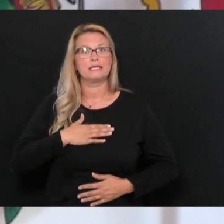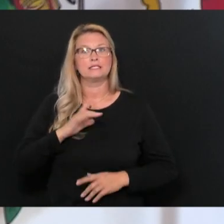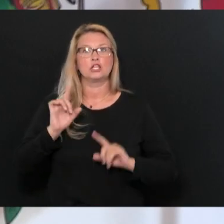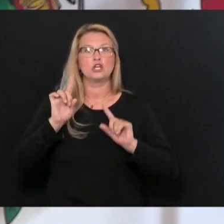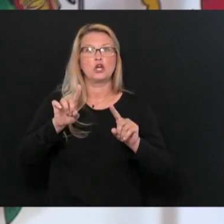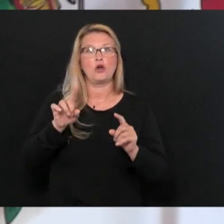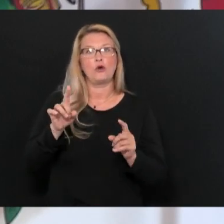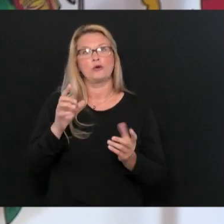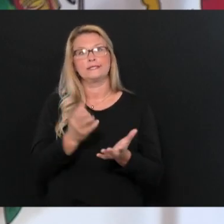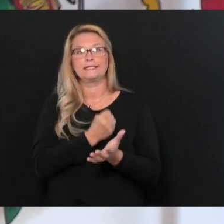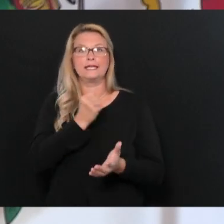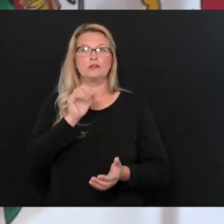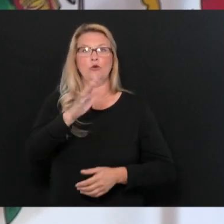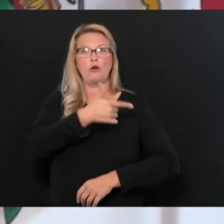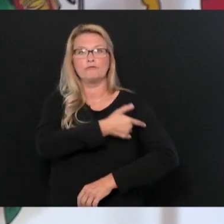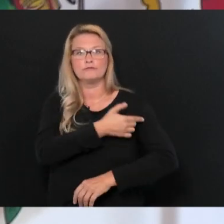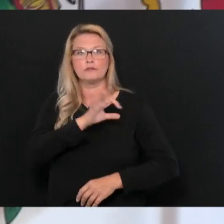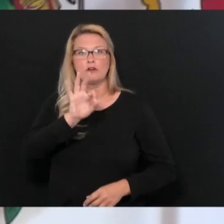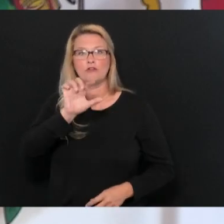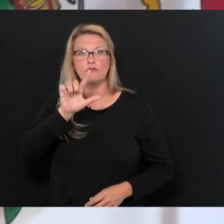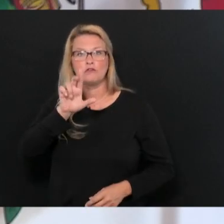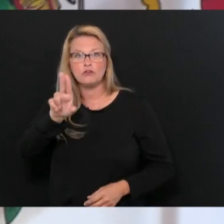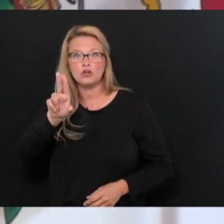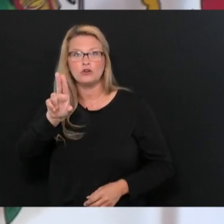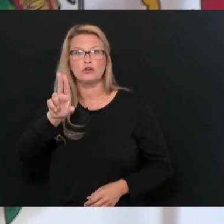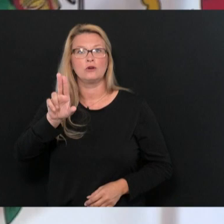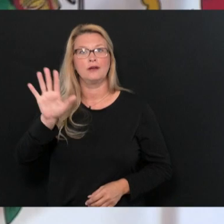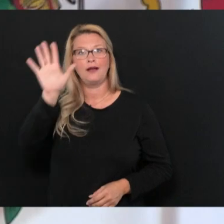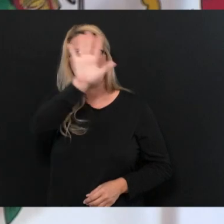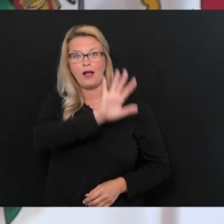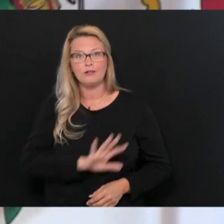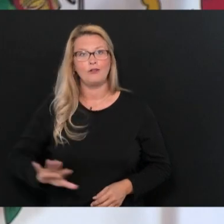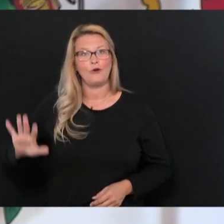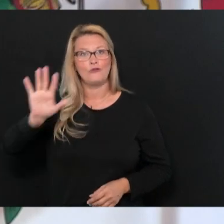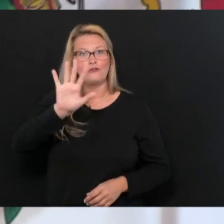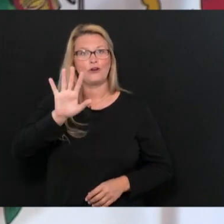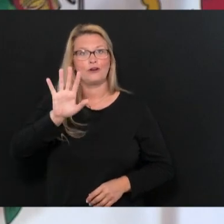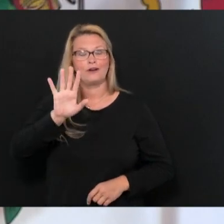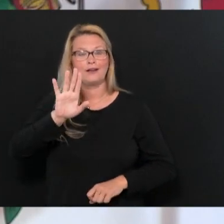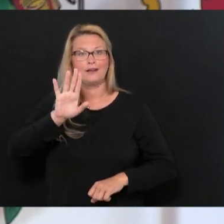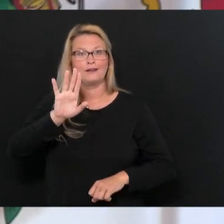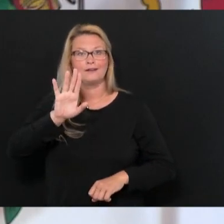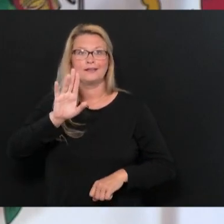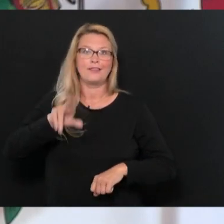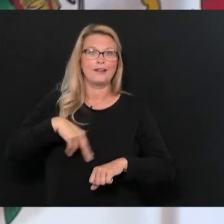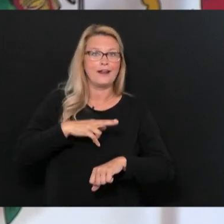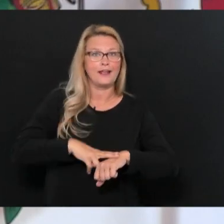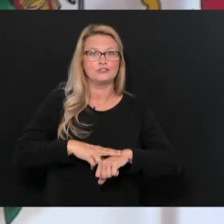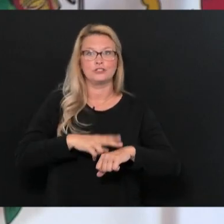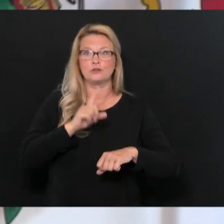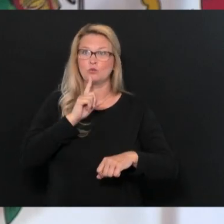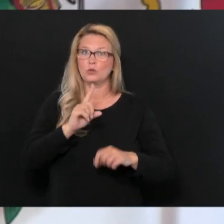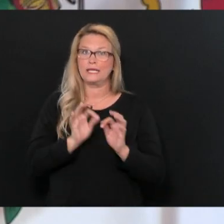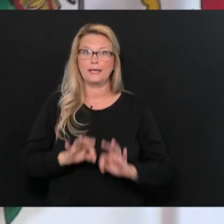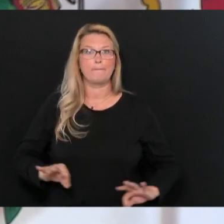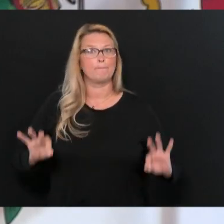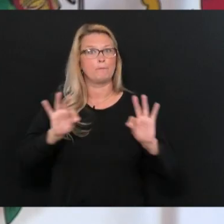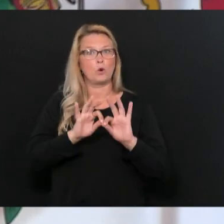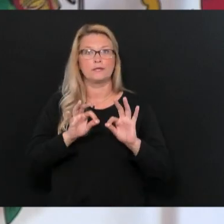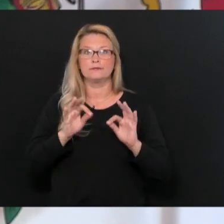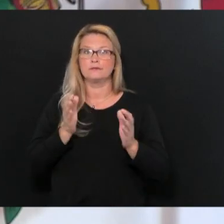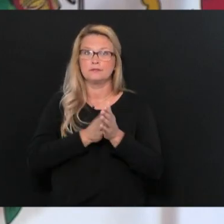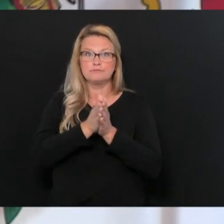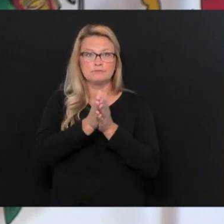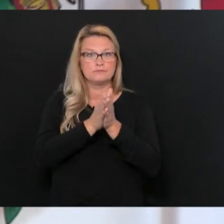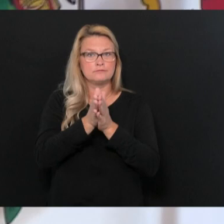flu vaccines. Across our nation, that has really significantly moved up,